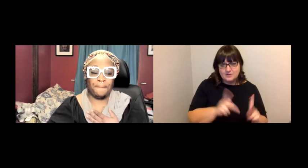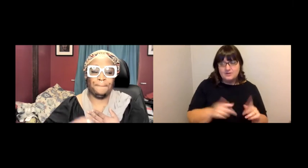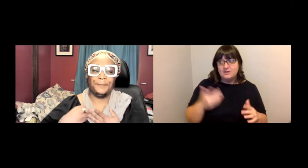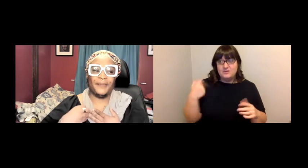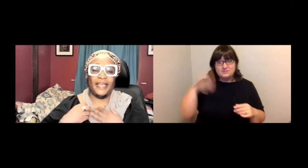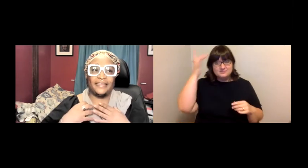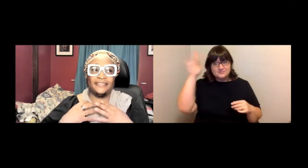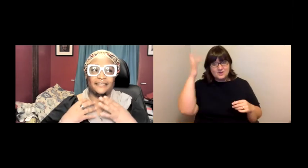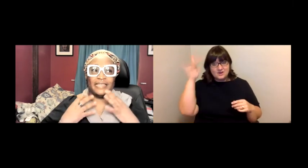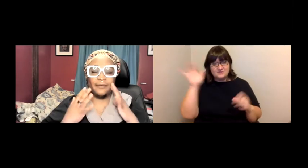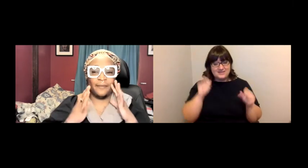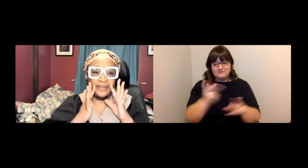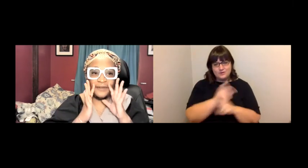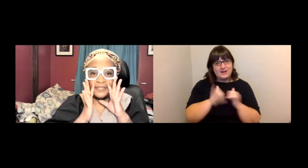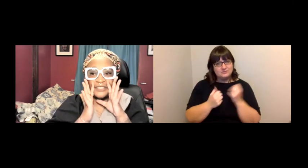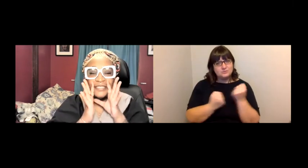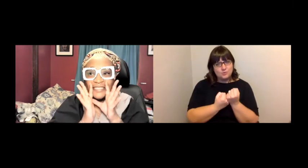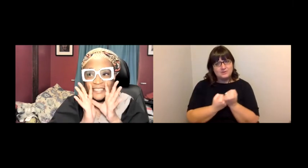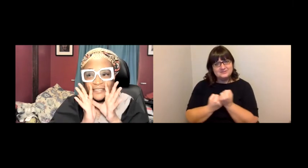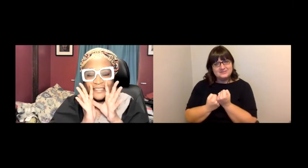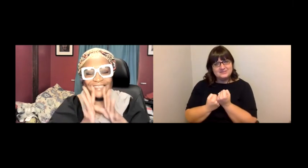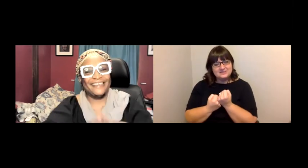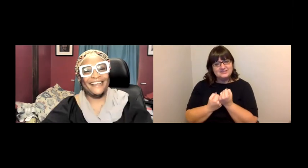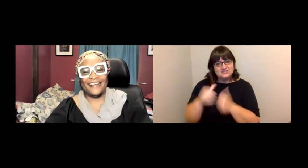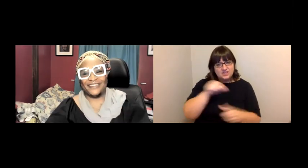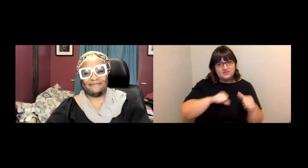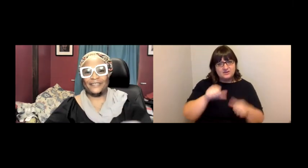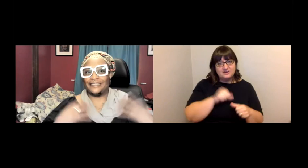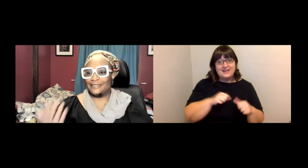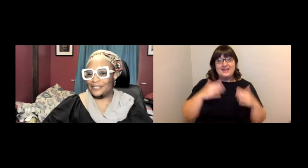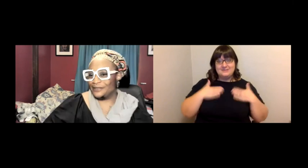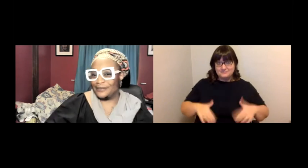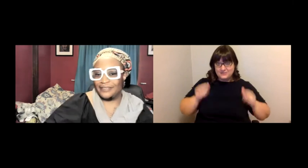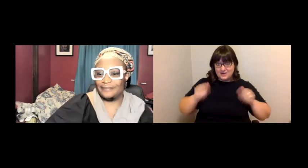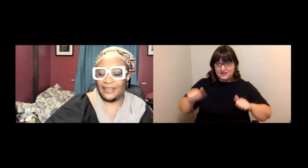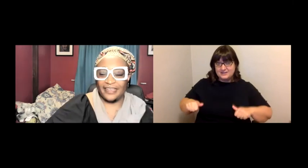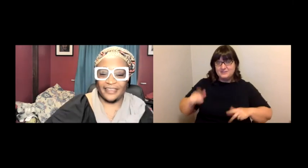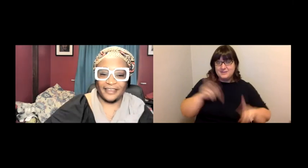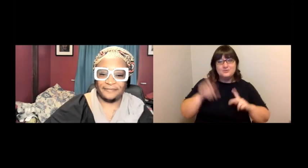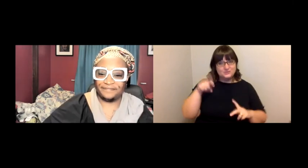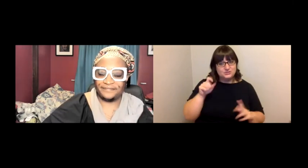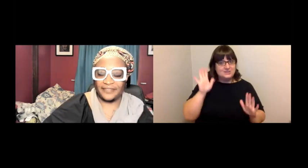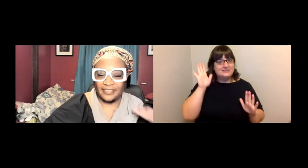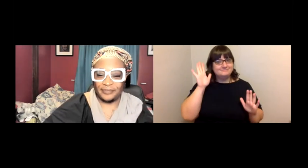other. And able-bodied folks should listen. Which leads me to my